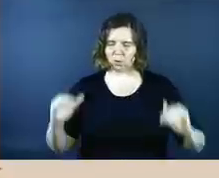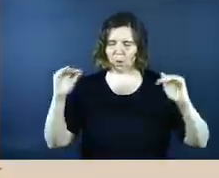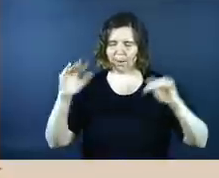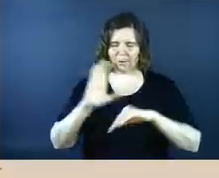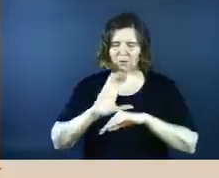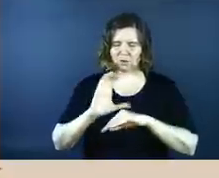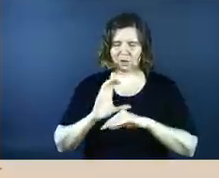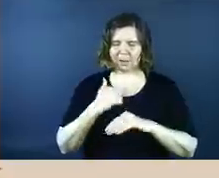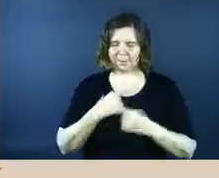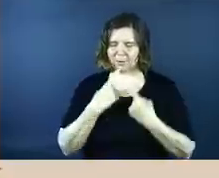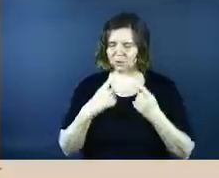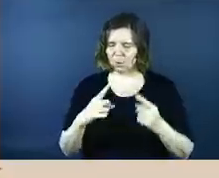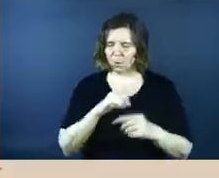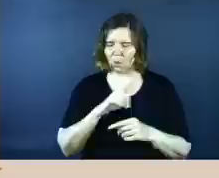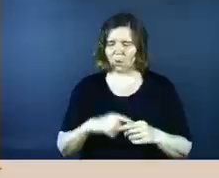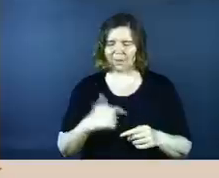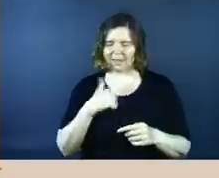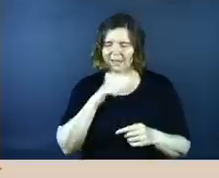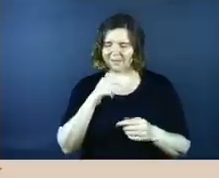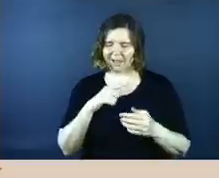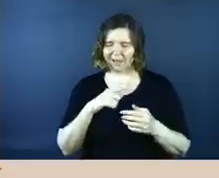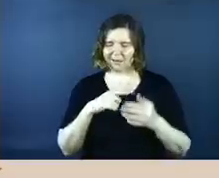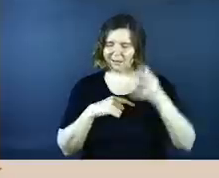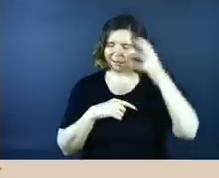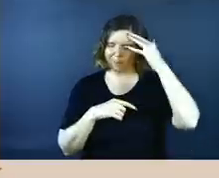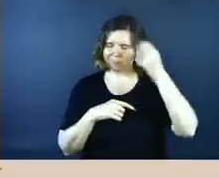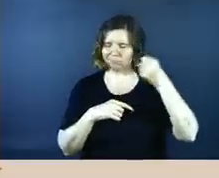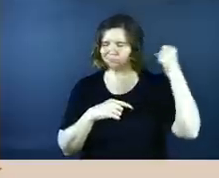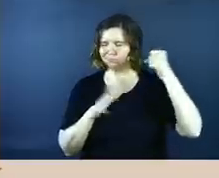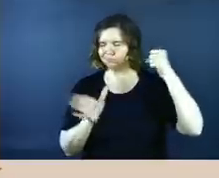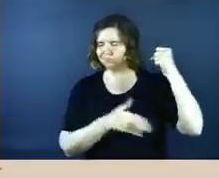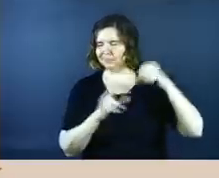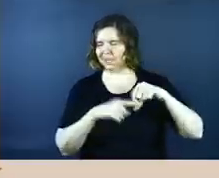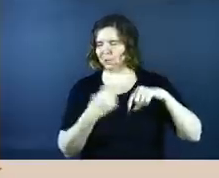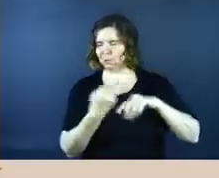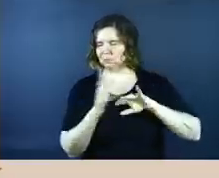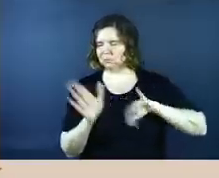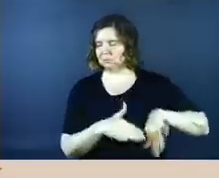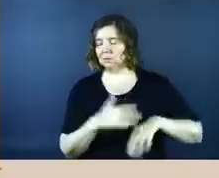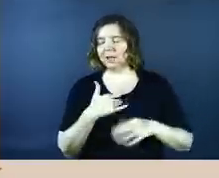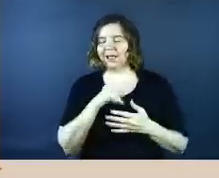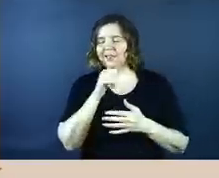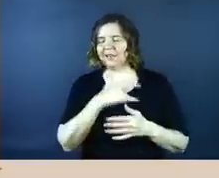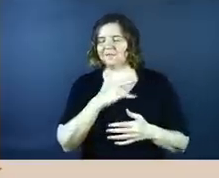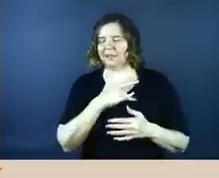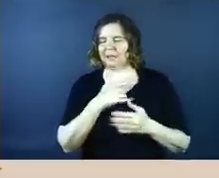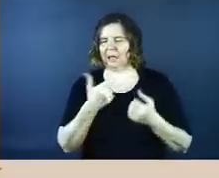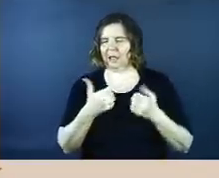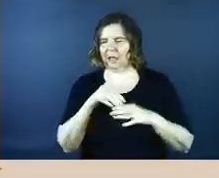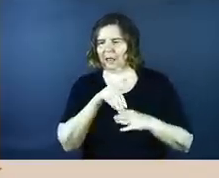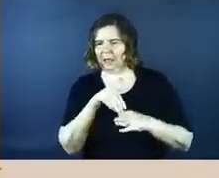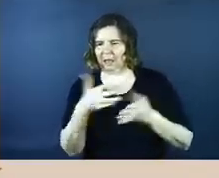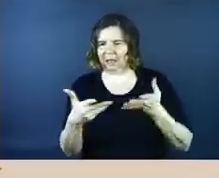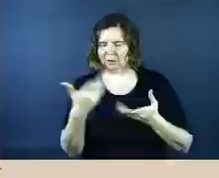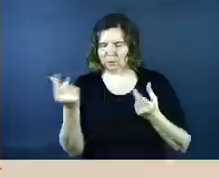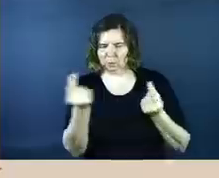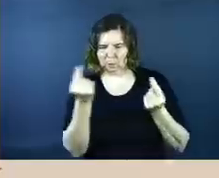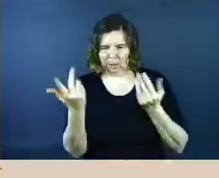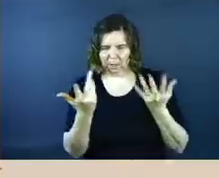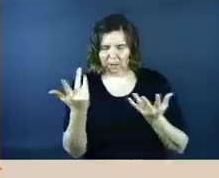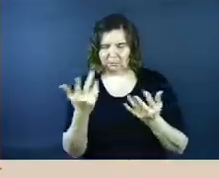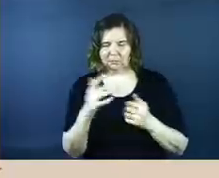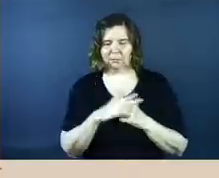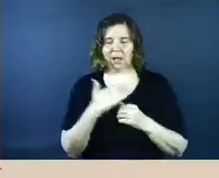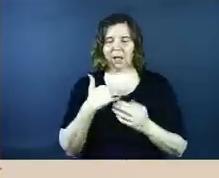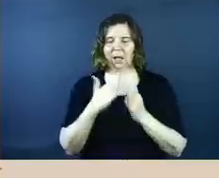church and been told, Lord, that they've got to check their brain at the door. And Lord, they felt this tension, Lord, and they didn't know what to do with it.